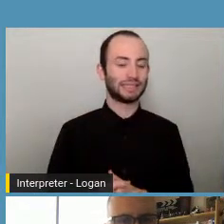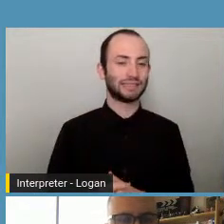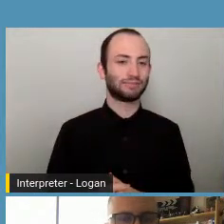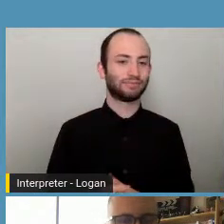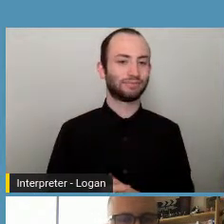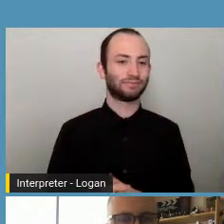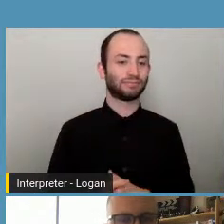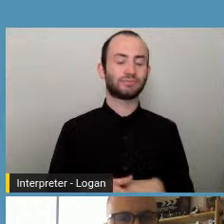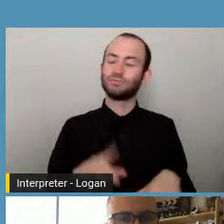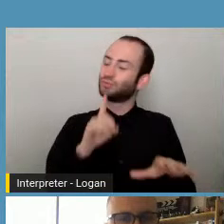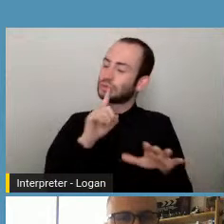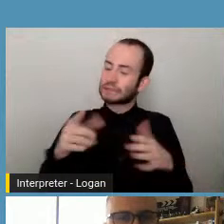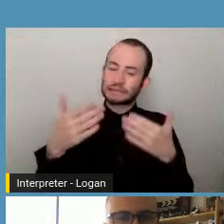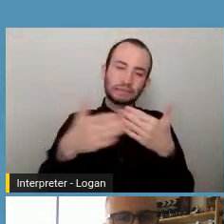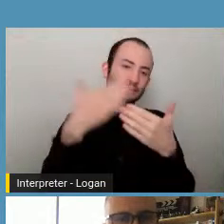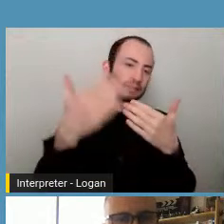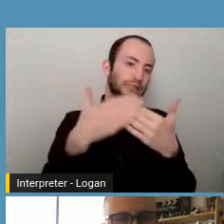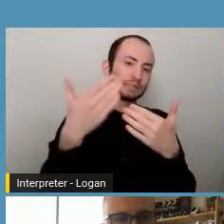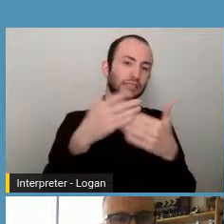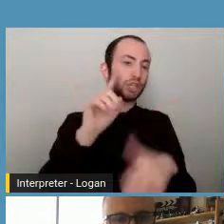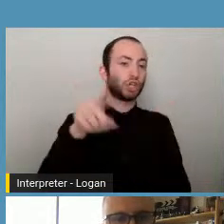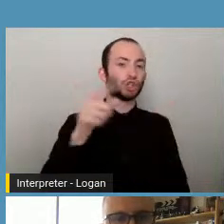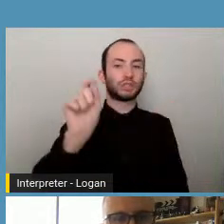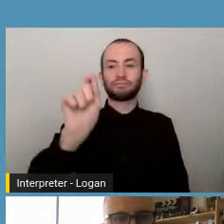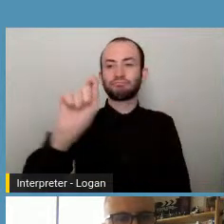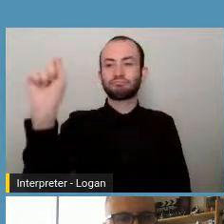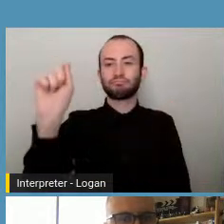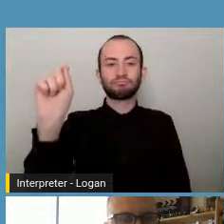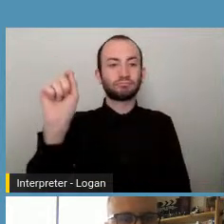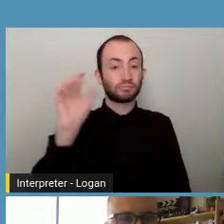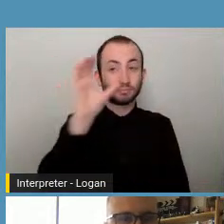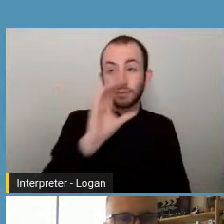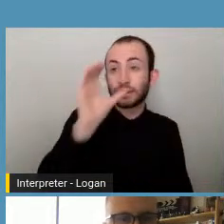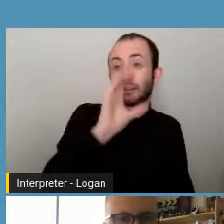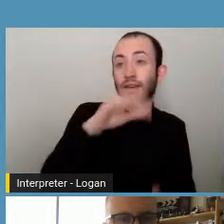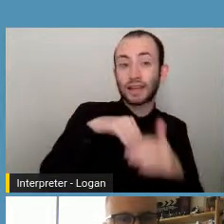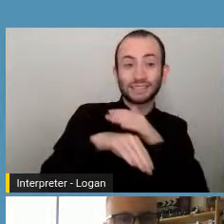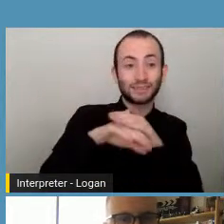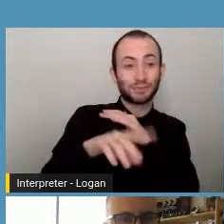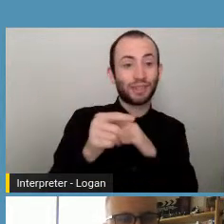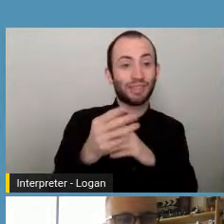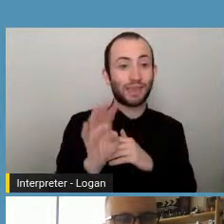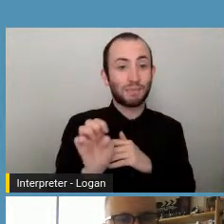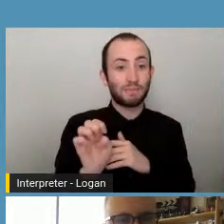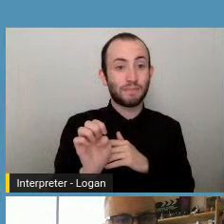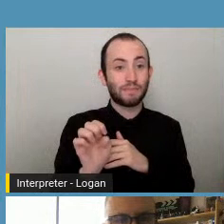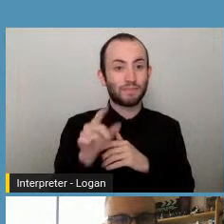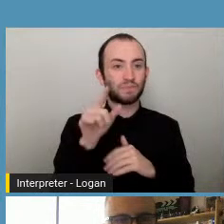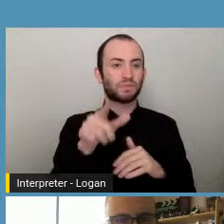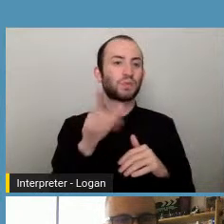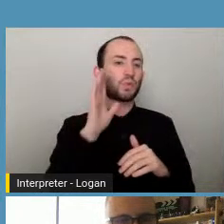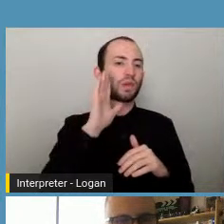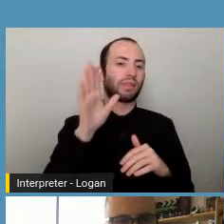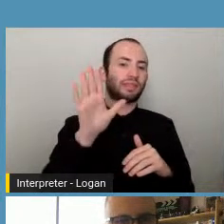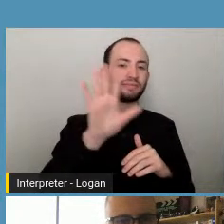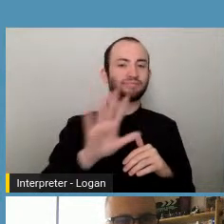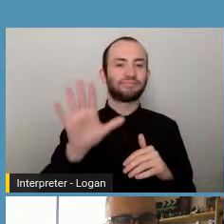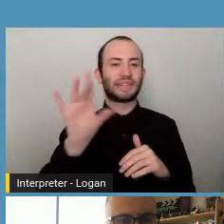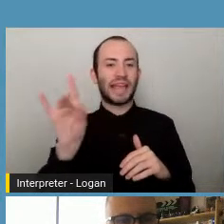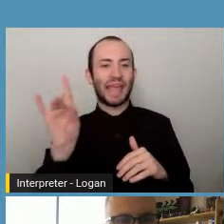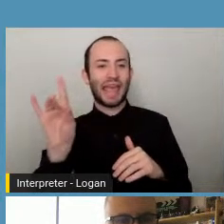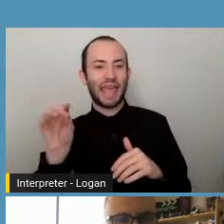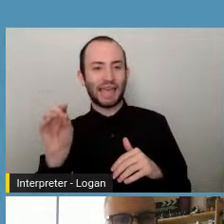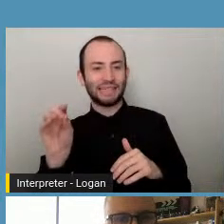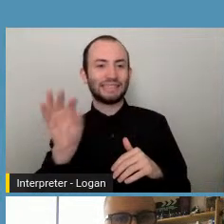really easy thing you can do. Check the box, look for an accessible theme, and you're at least 80–90% of the way there on having a more